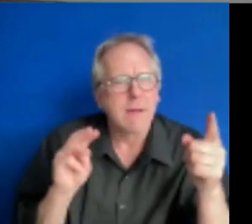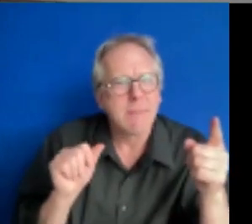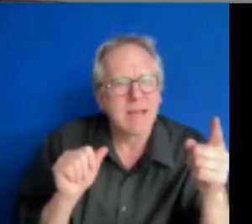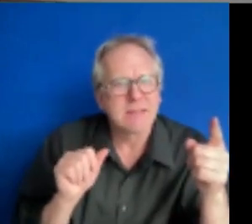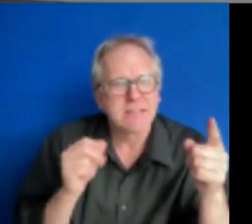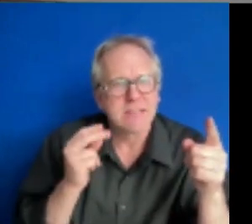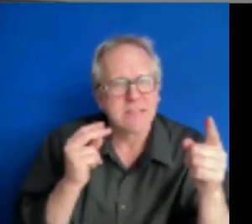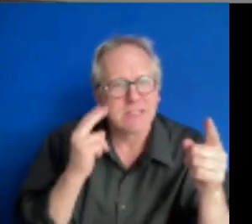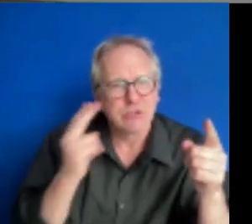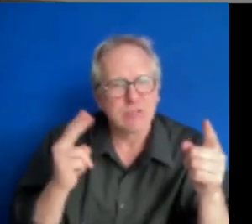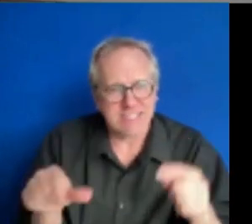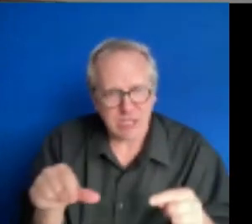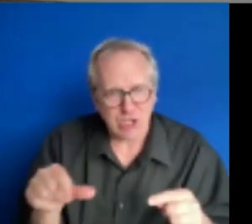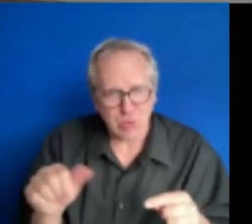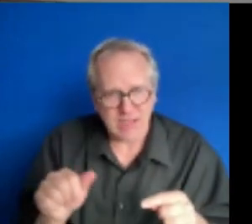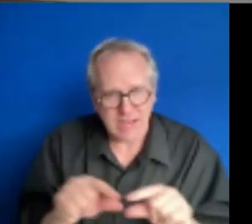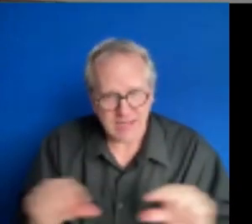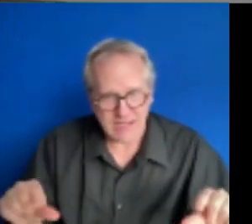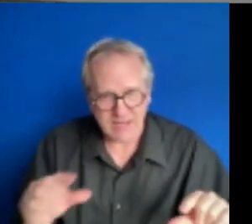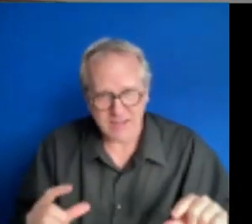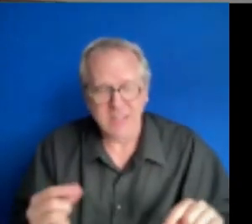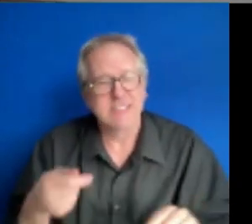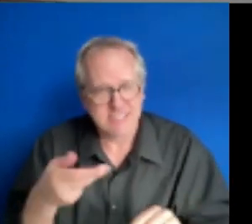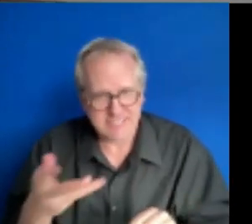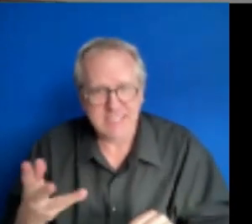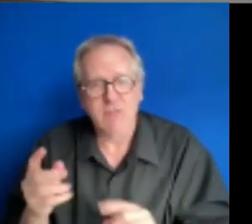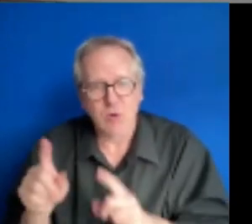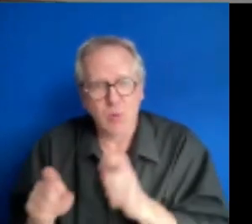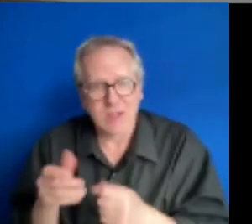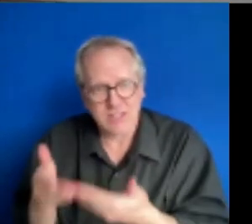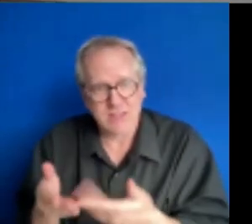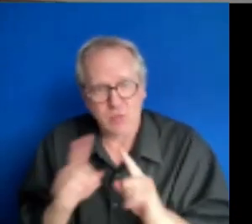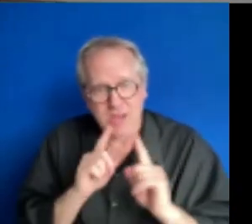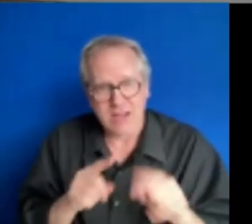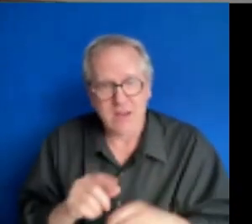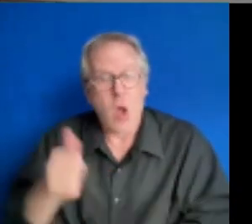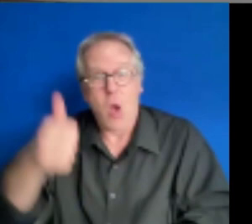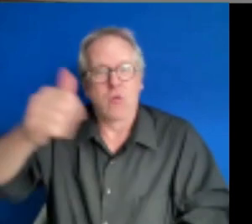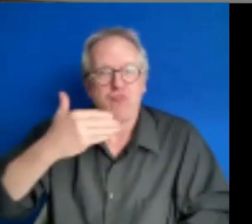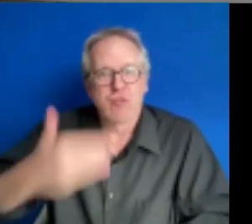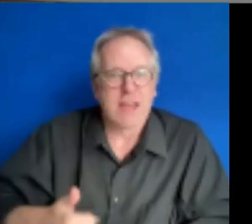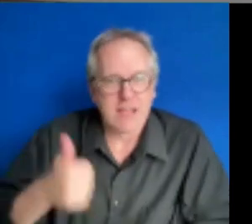button down at the bottom of the screen, there are actually several questions there that you can. Oh, wonderful.